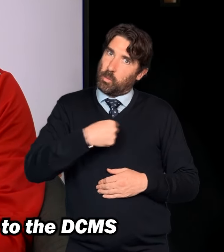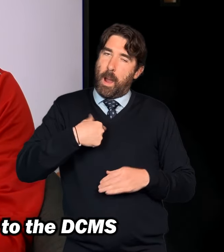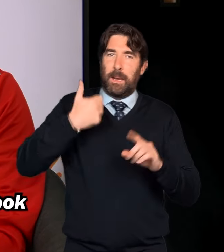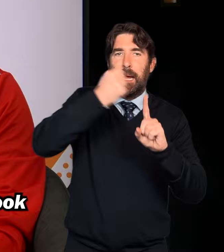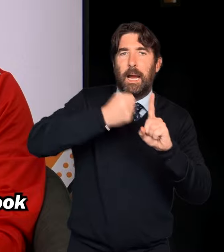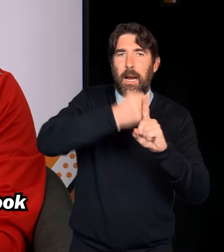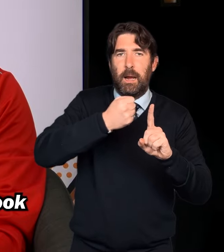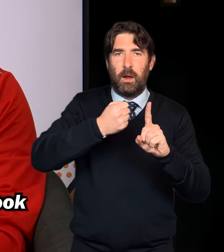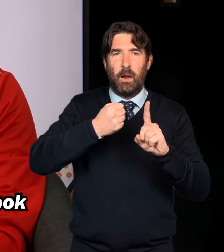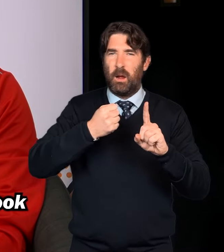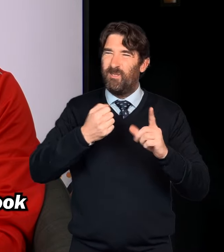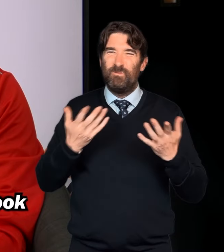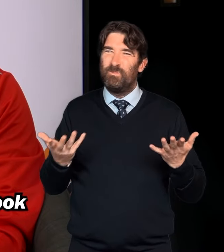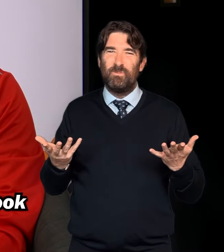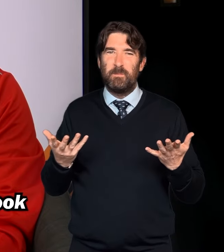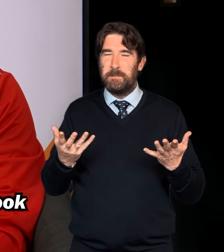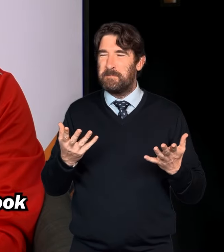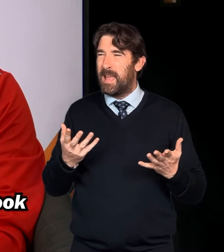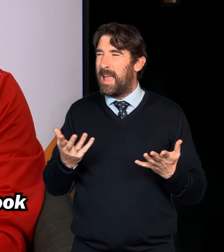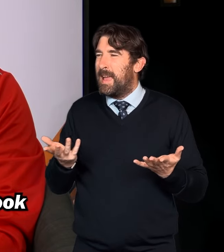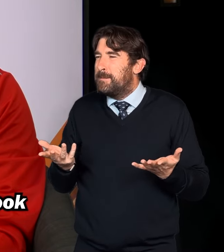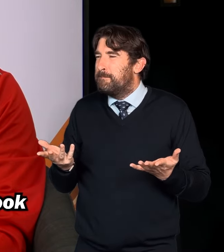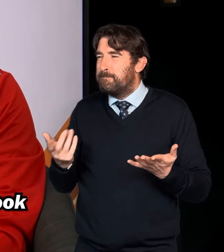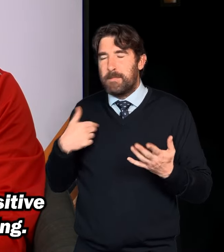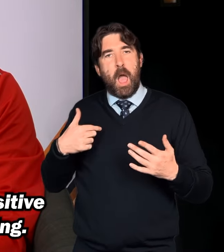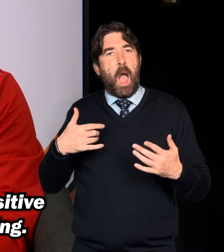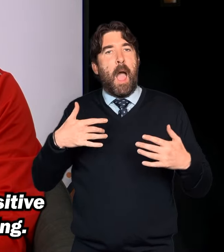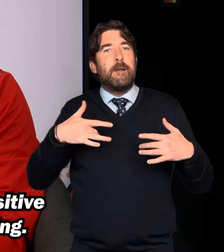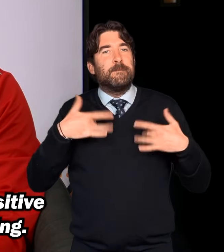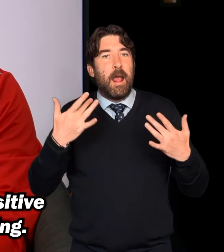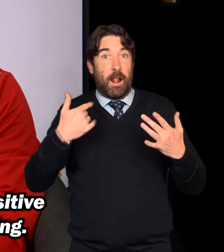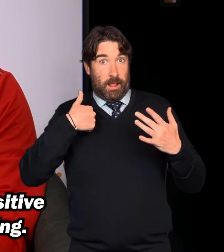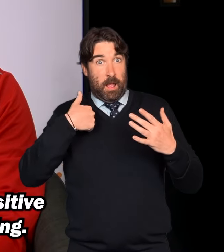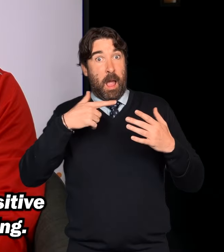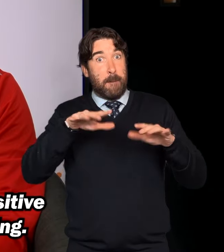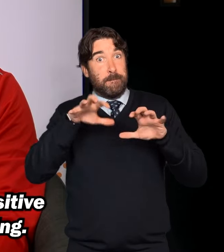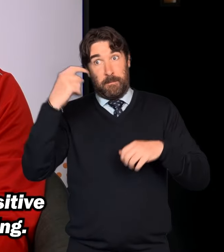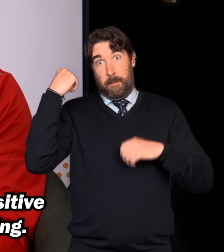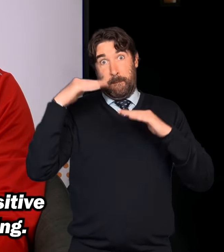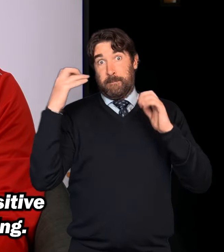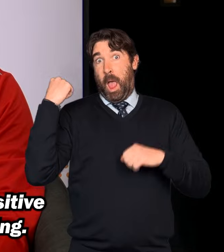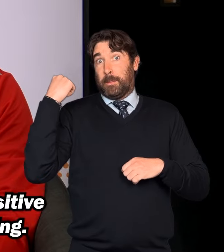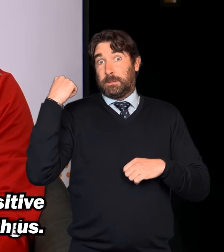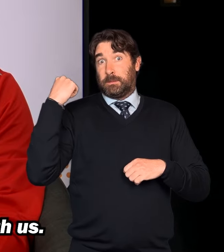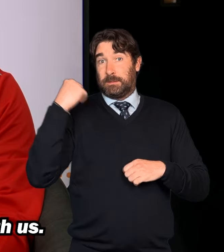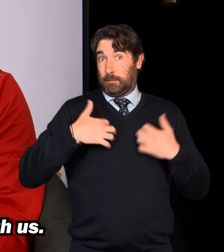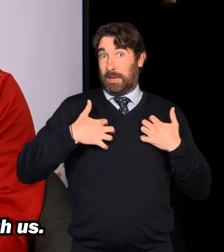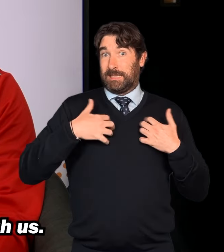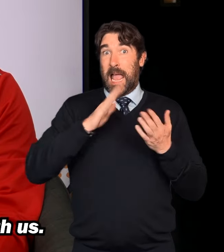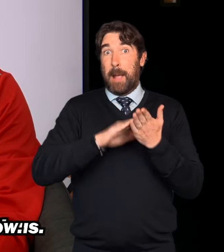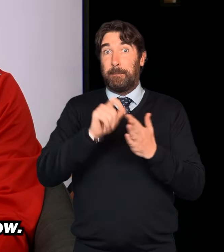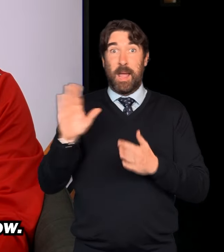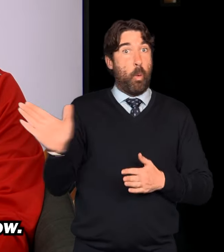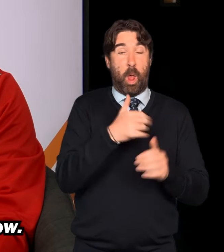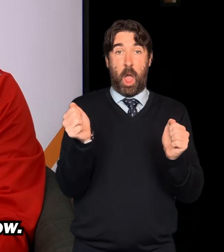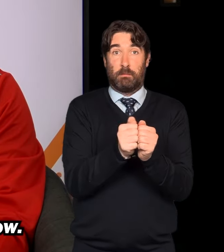DCMS, and they literally took everything we said, and they were really positive about what we were saying. They completely agree